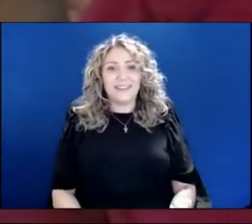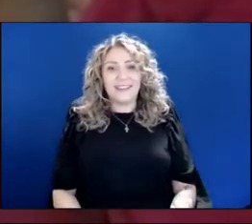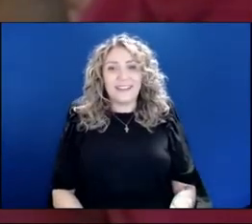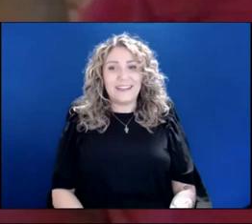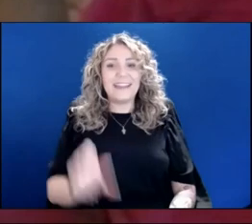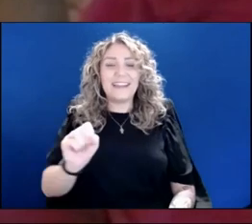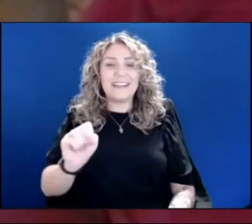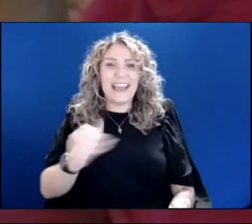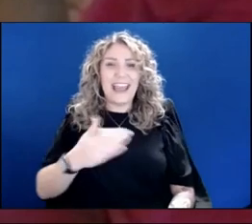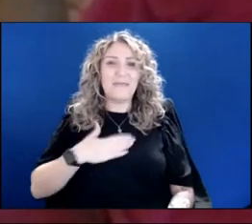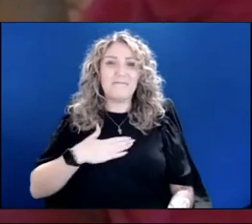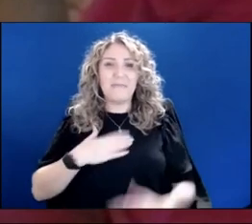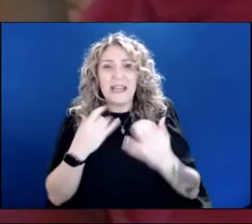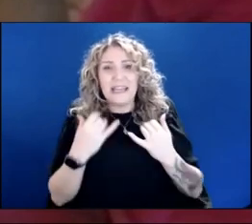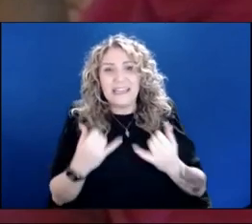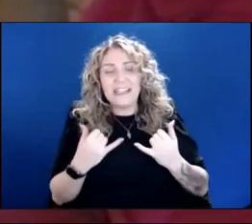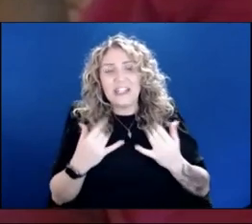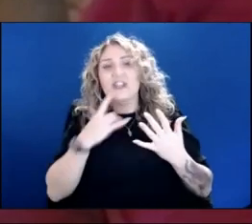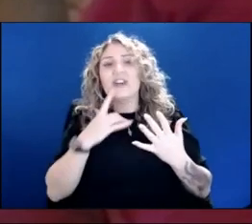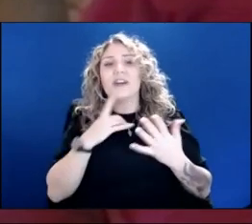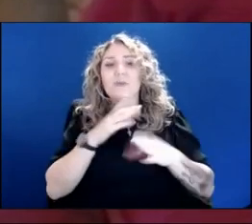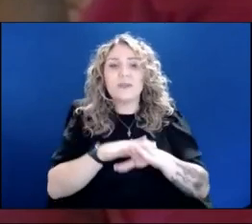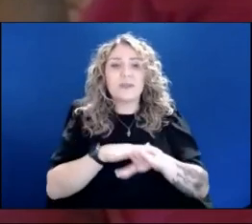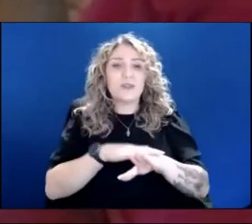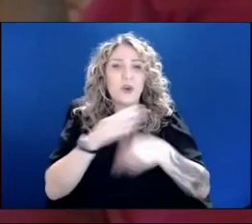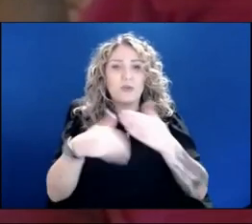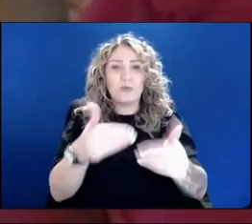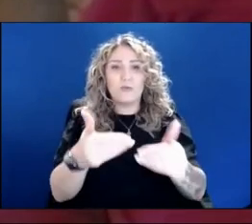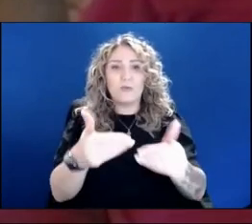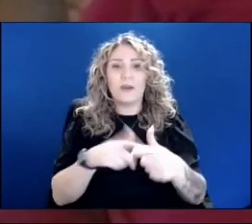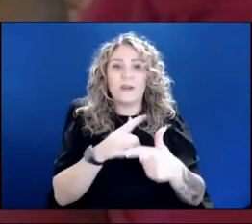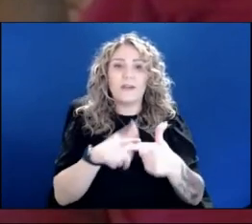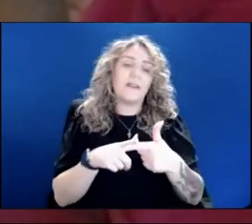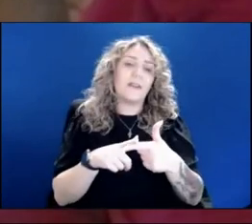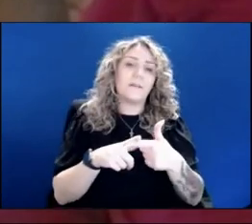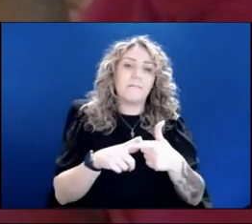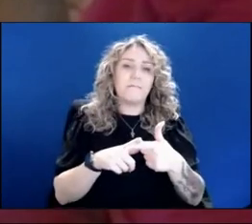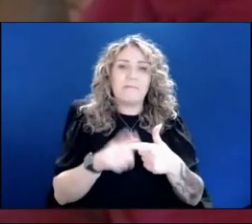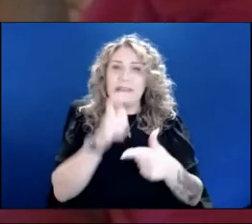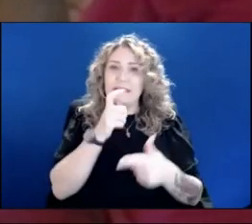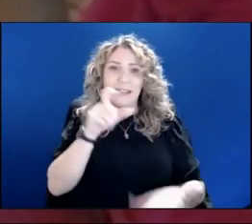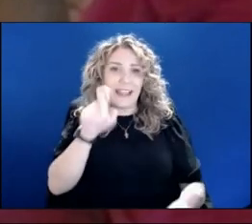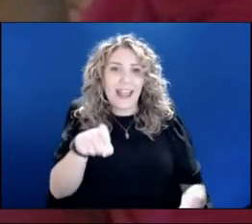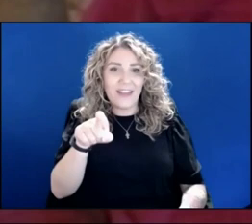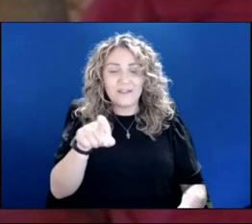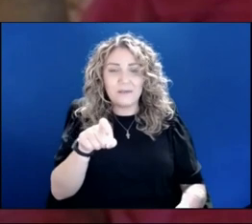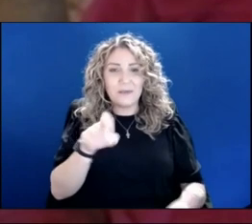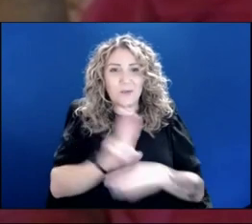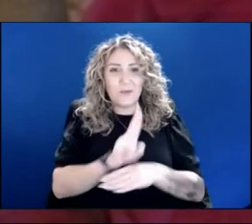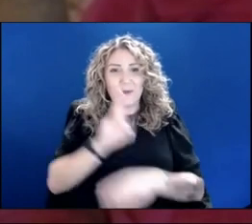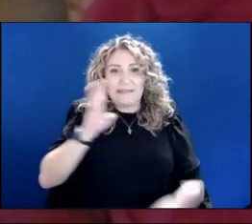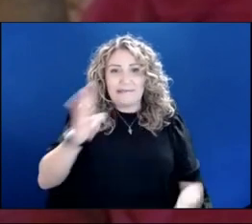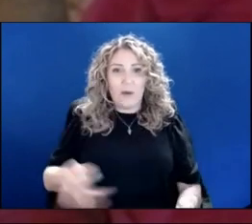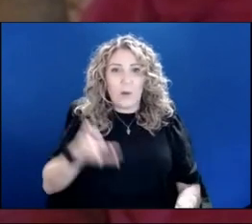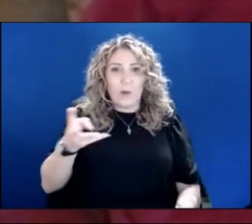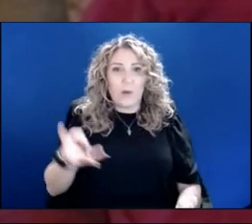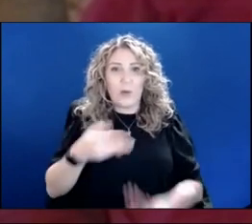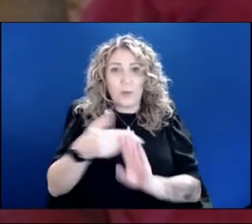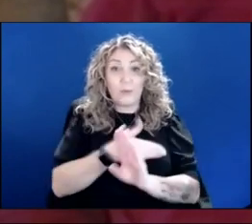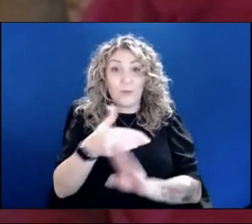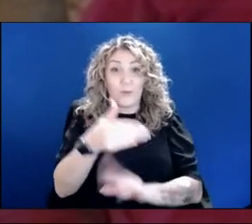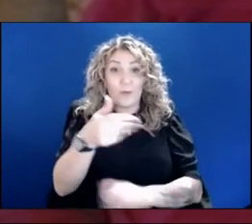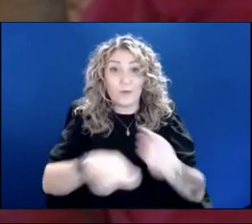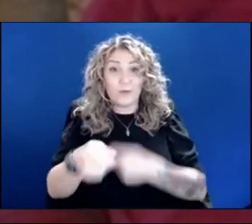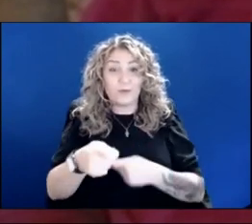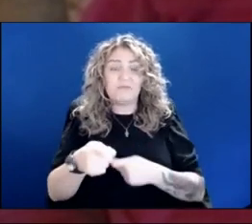current condition, since it was a slow progressing, and then with the fact that I didn't have to be on dialysis before this transplant, it probably took